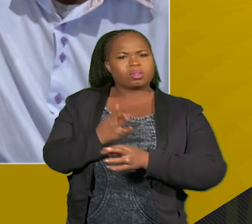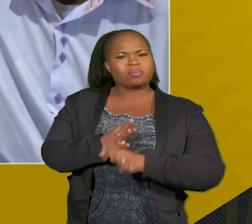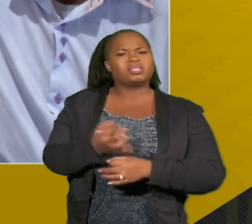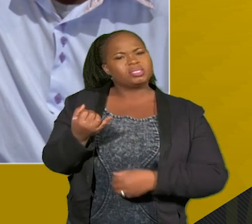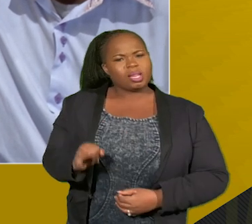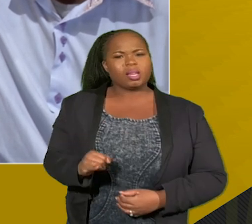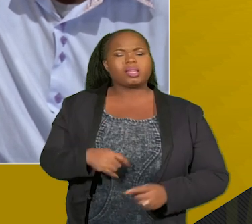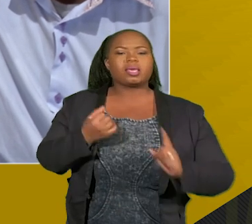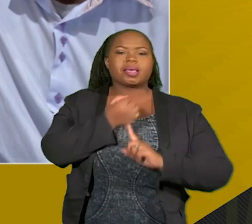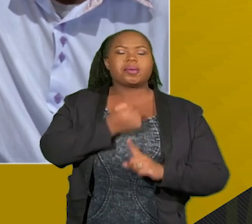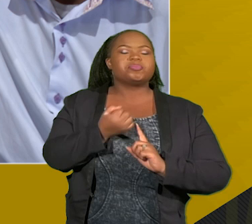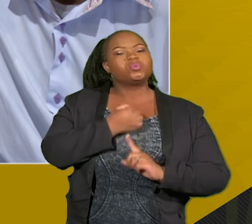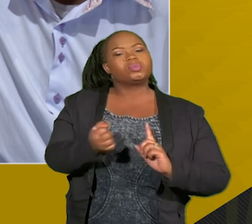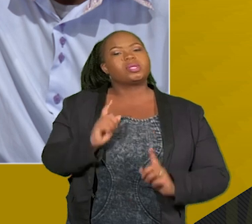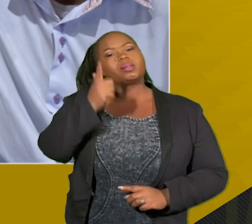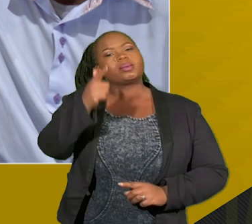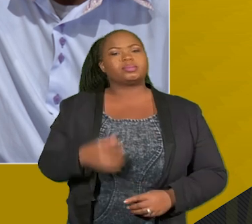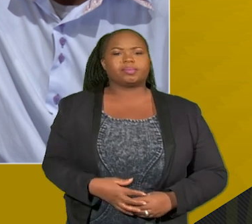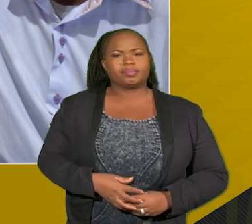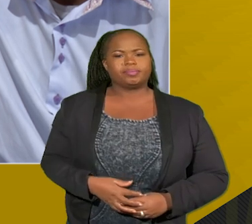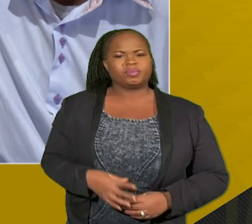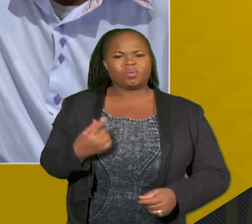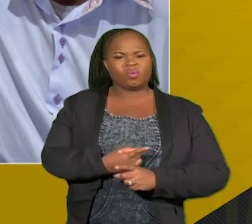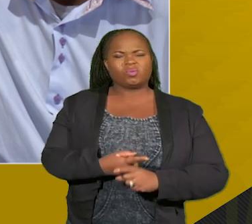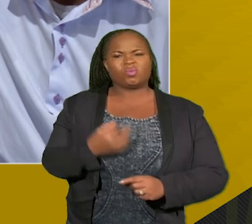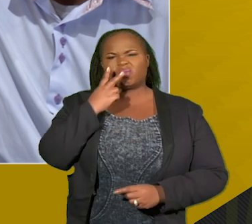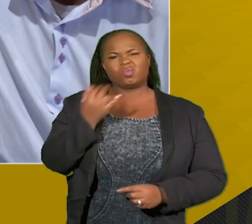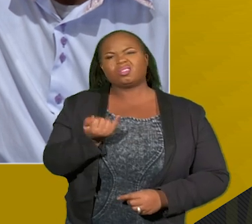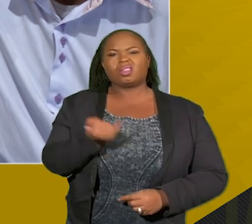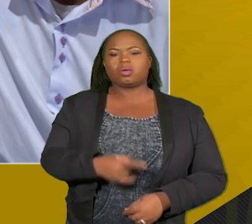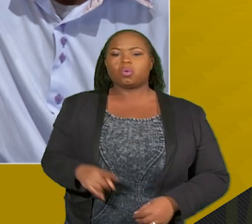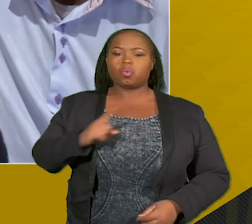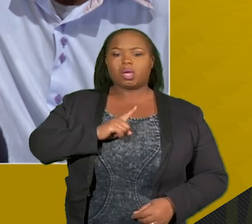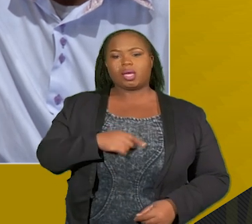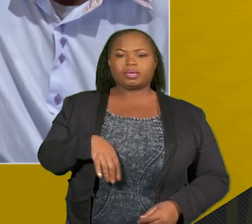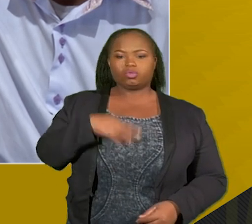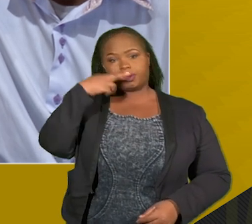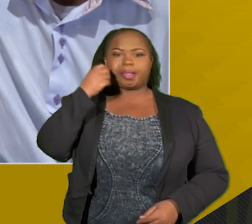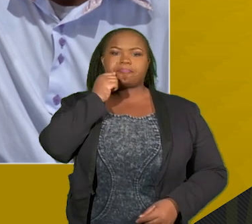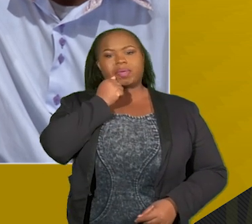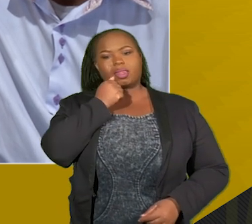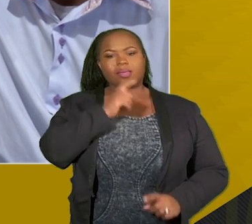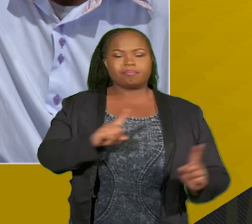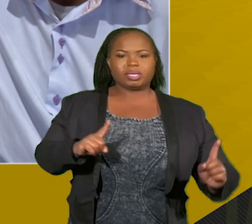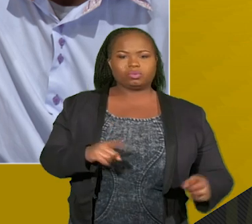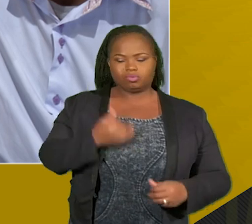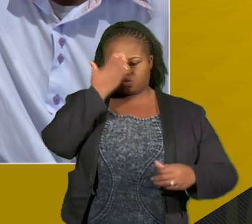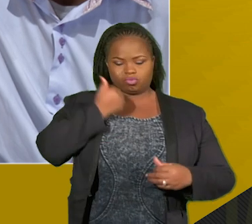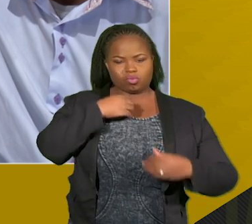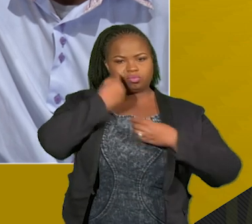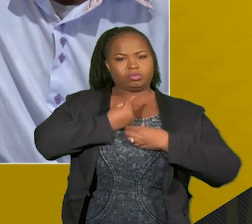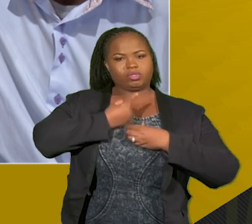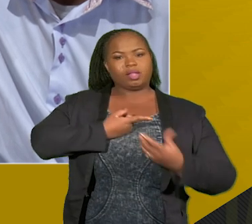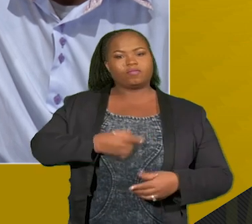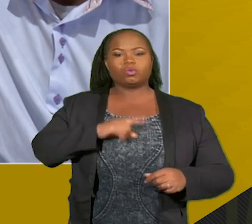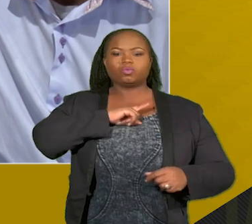yeah. But still they're abusers. Mm. You know, and it is as though these days that everyone knows what it means to be a real man, except for the man himself. You go to